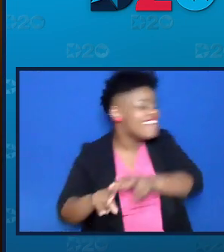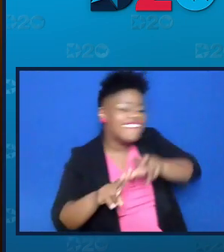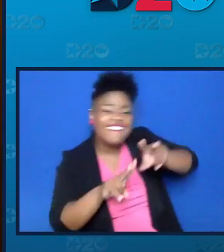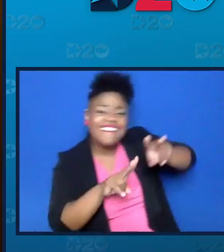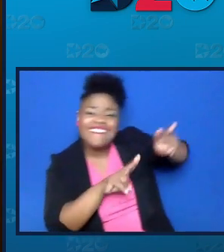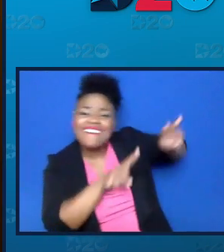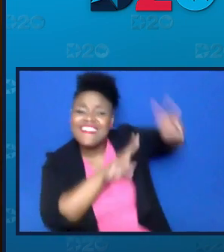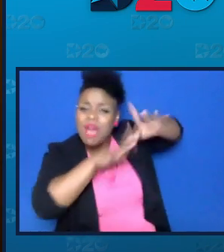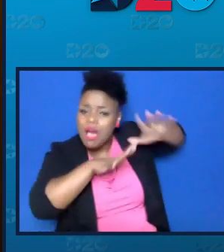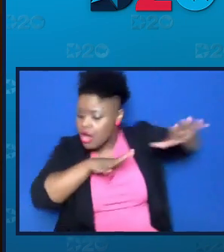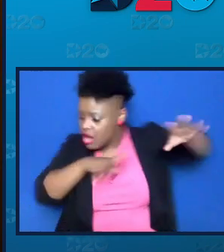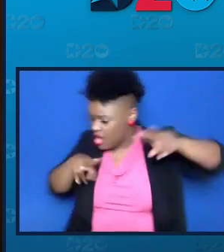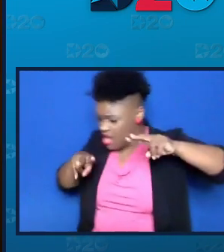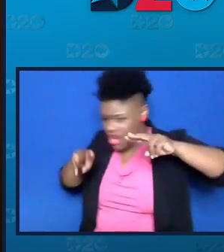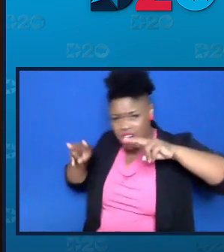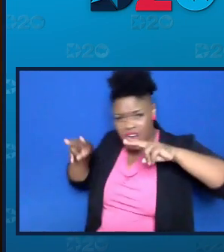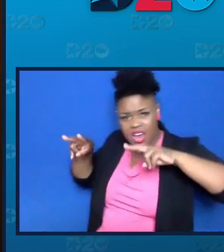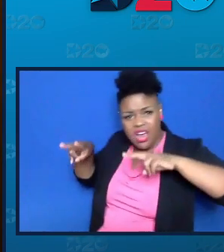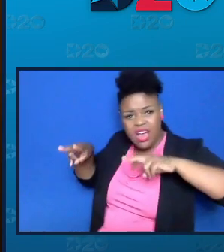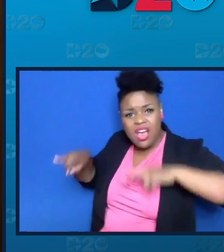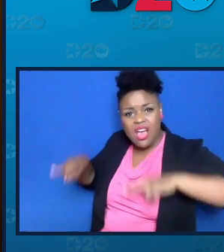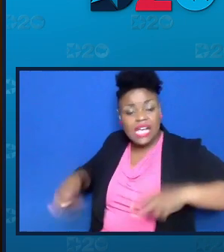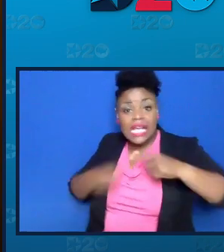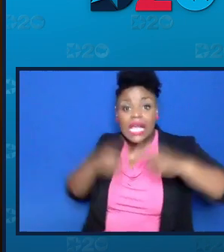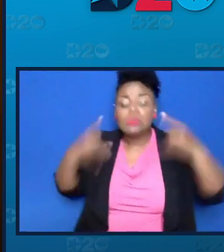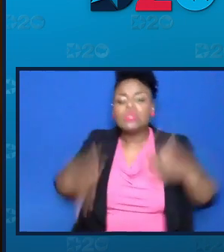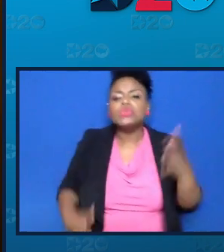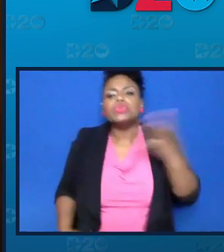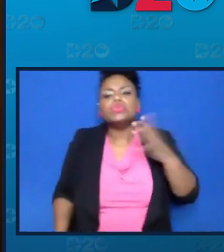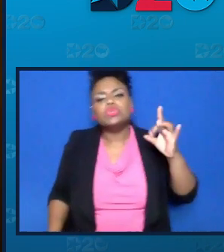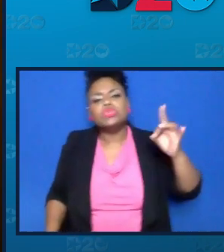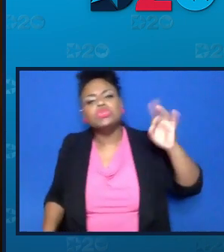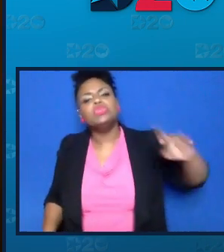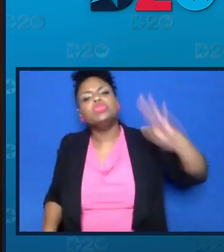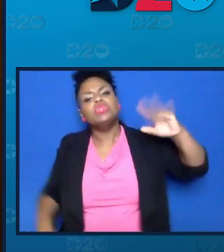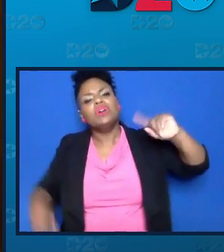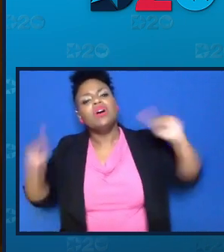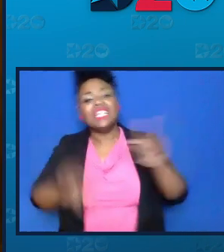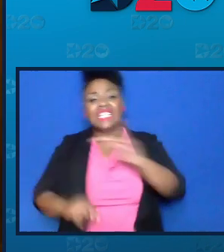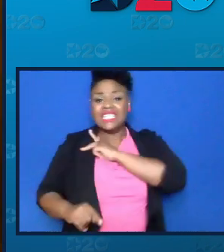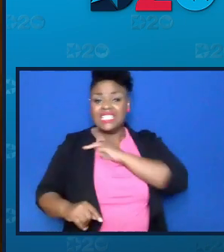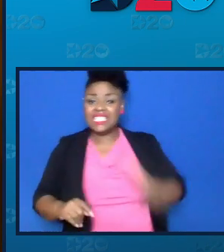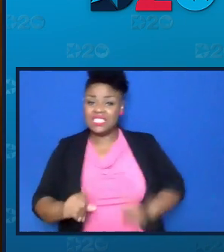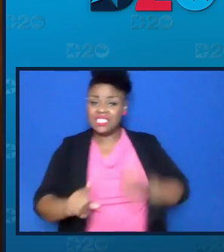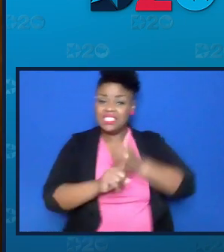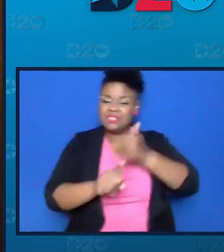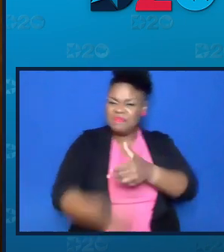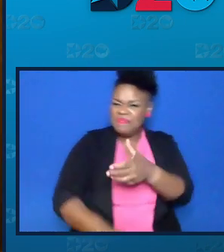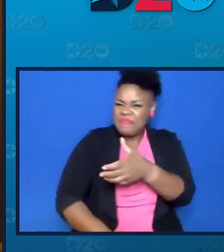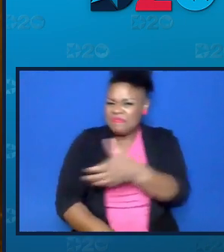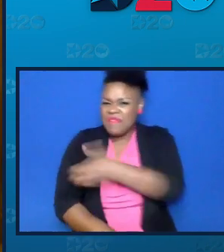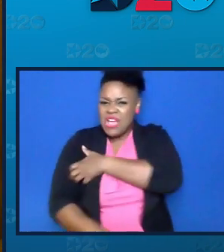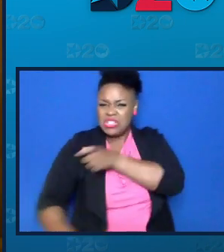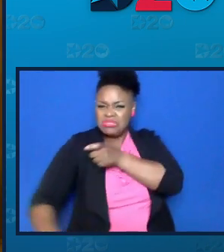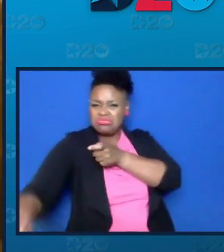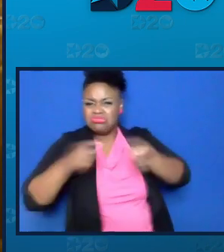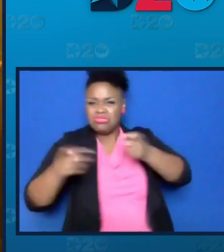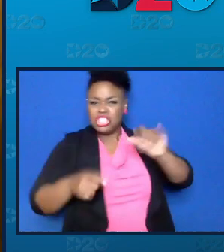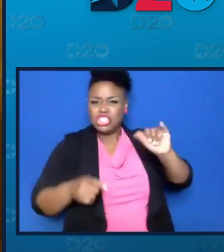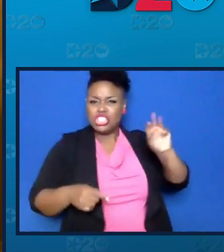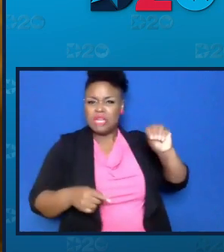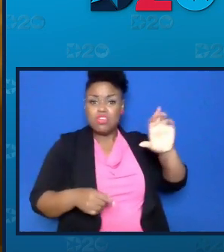the people. Enemy is lethal, a king became regal. Saw the face of Jim Crow under a bald ego. The biggest